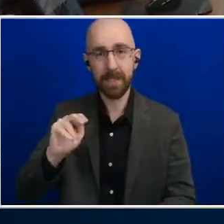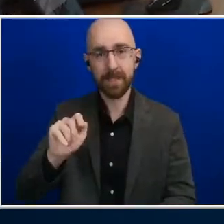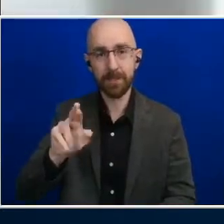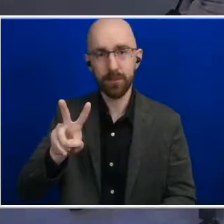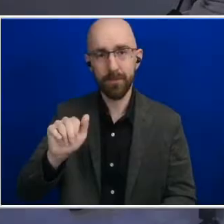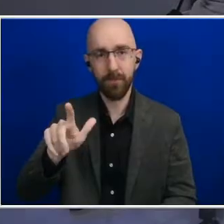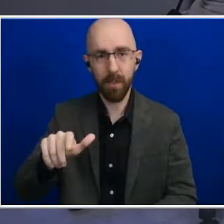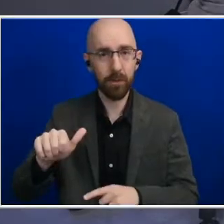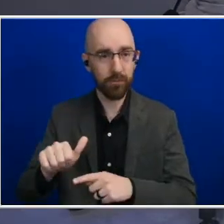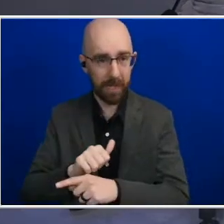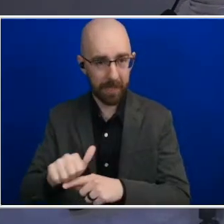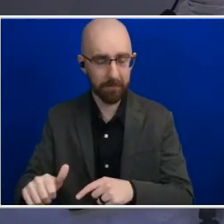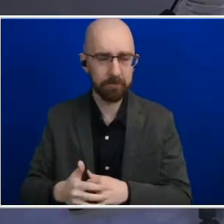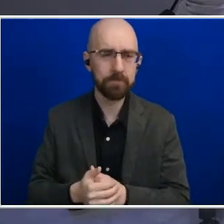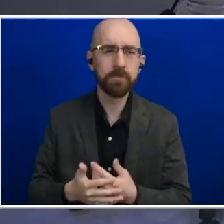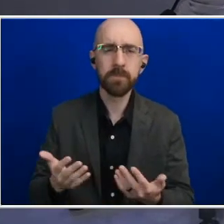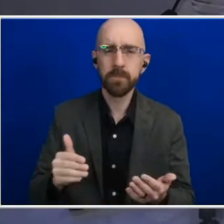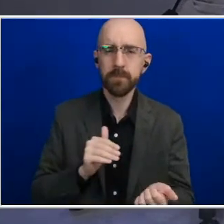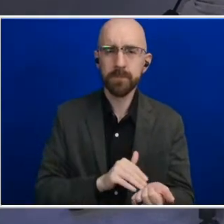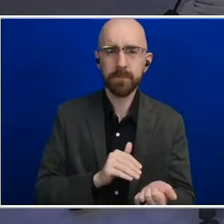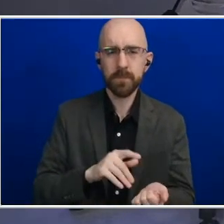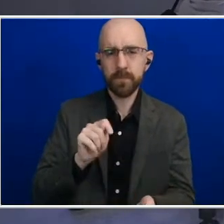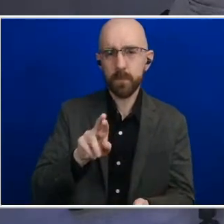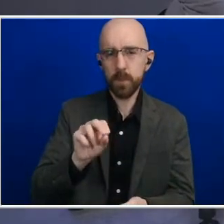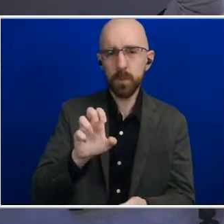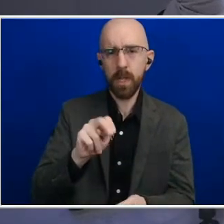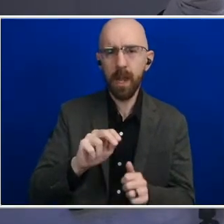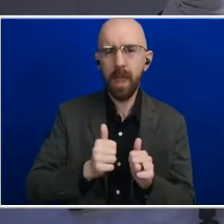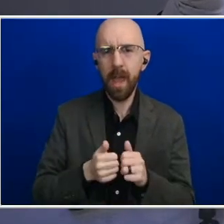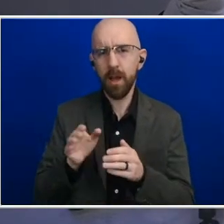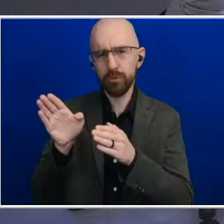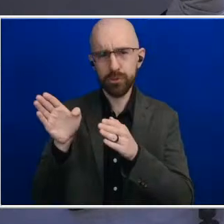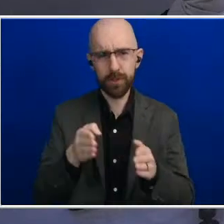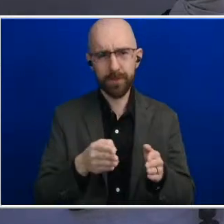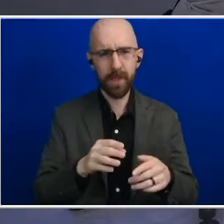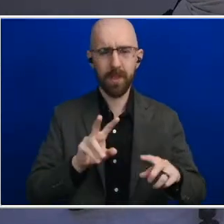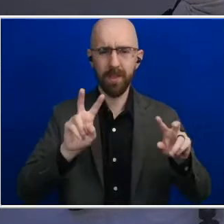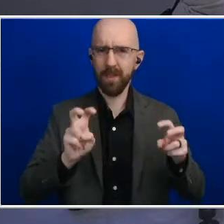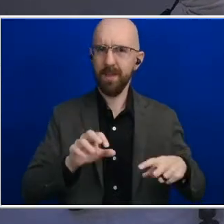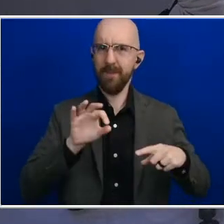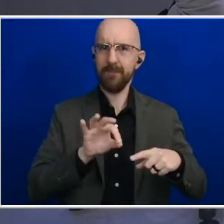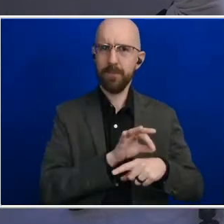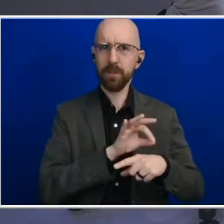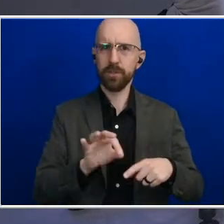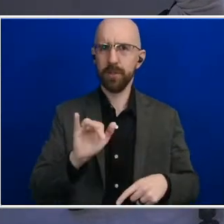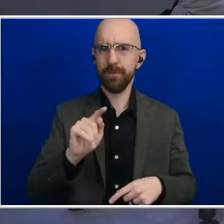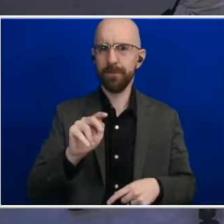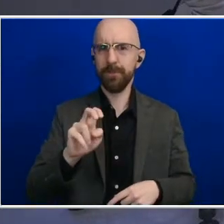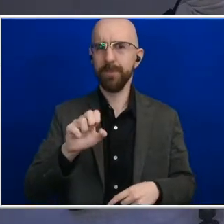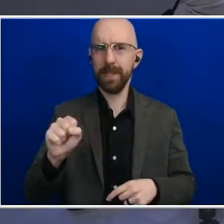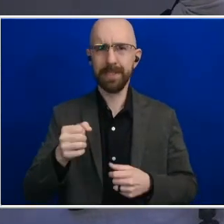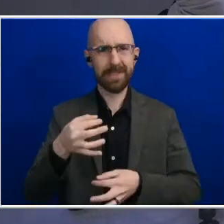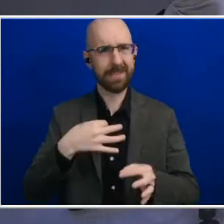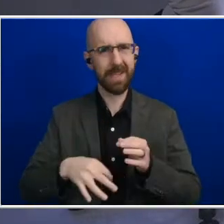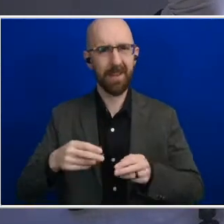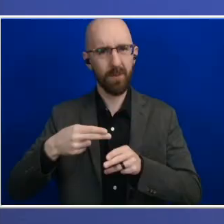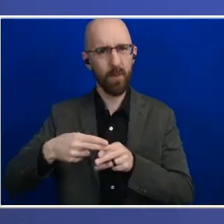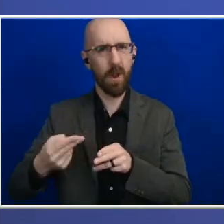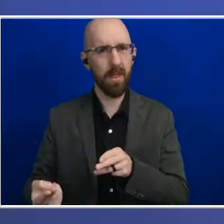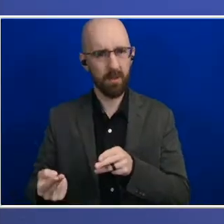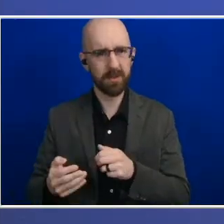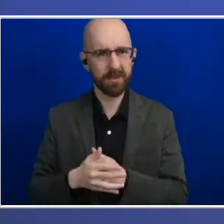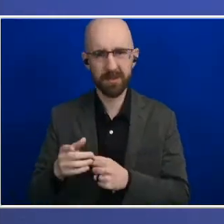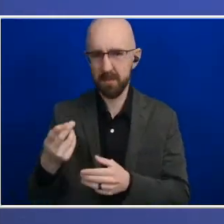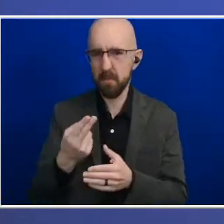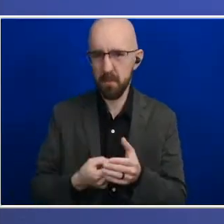Troy, how do you shift the focus toward this functional fitness thing instead of weight loss? You guys have both kind of hit that a little bit. Yeah. Well, part